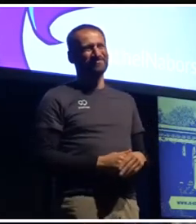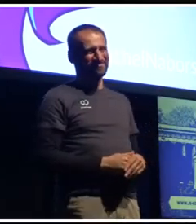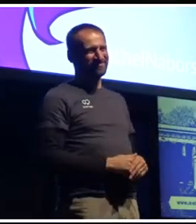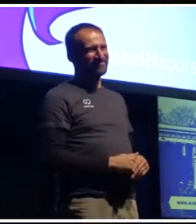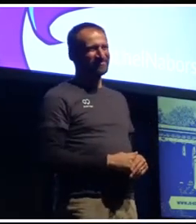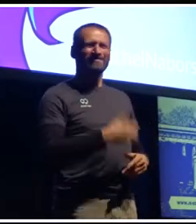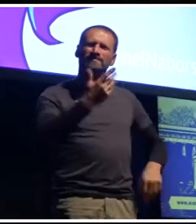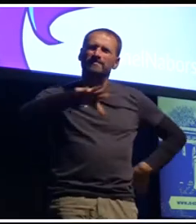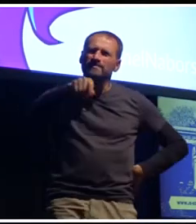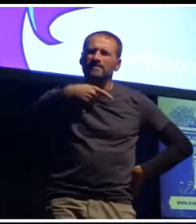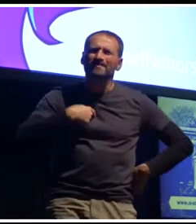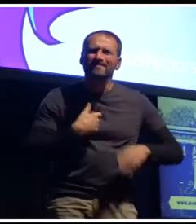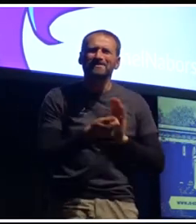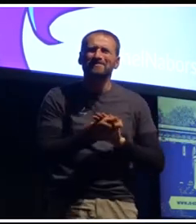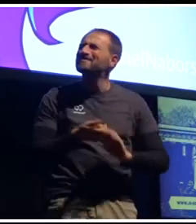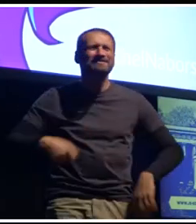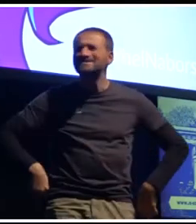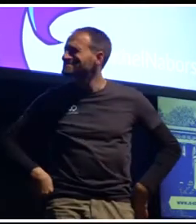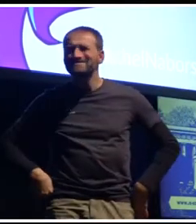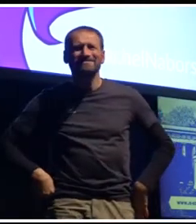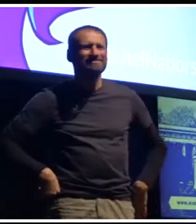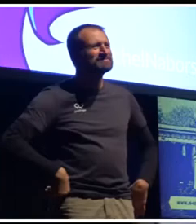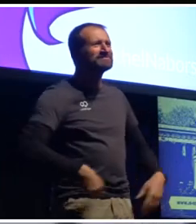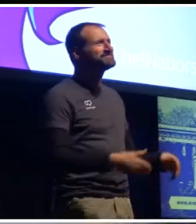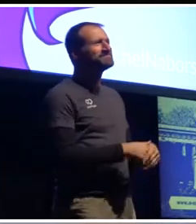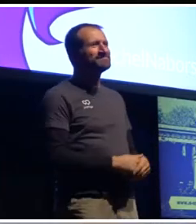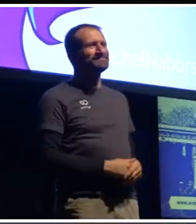Did someone take my remote control?